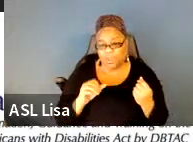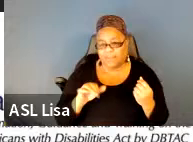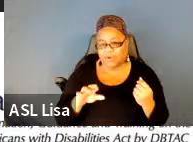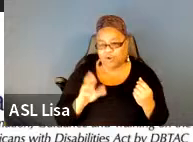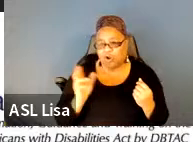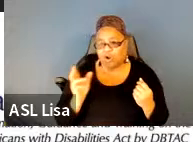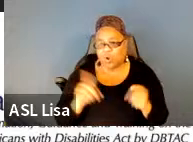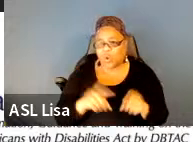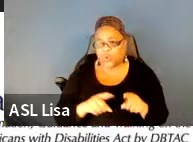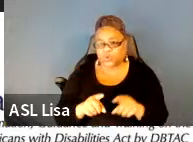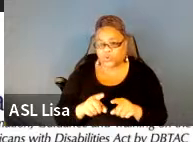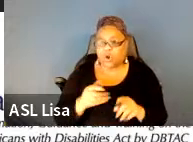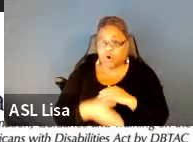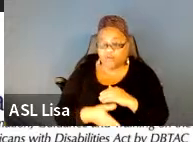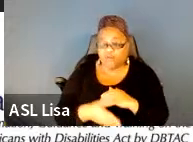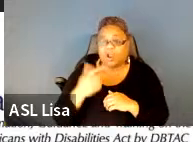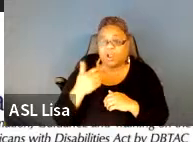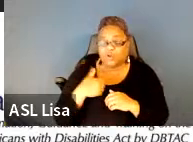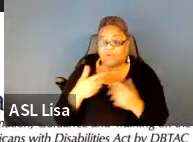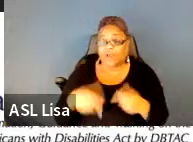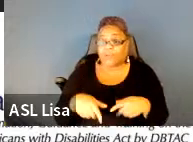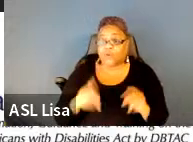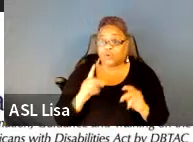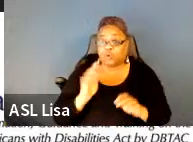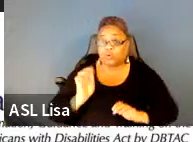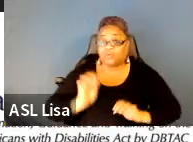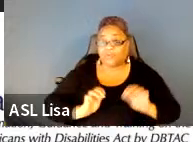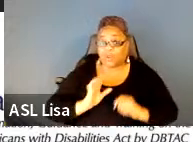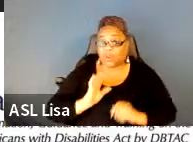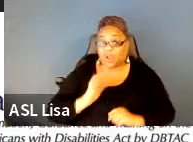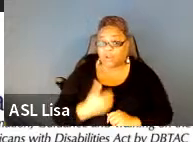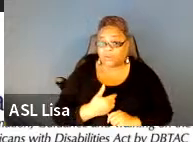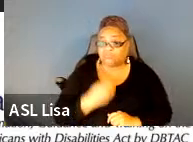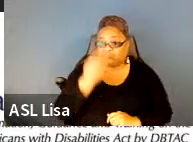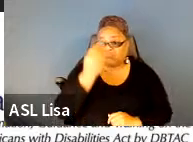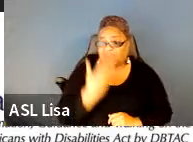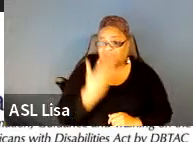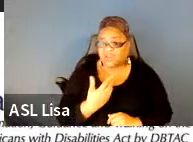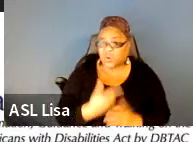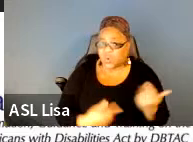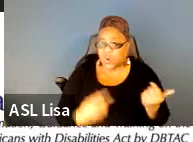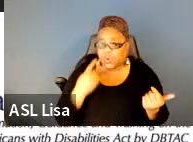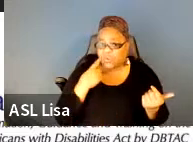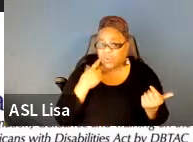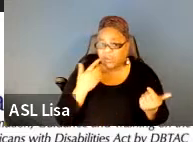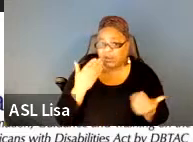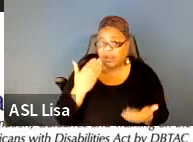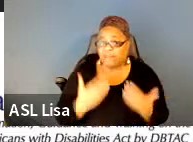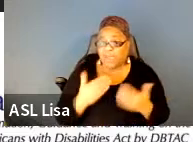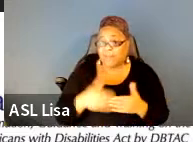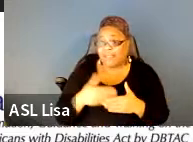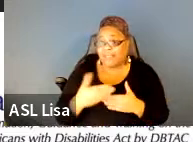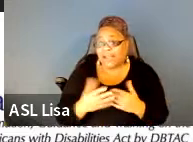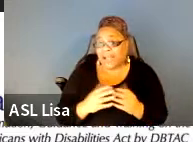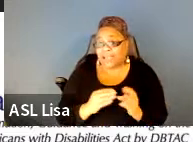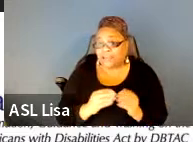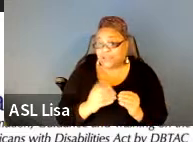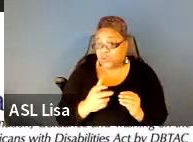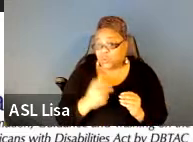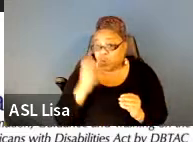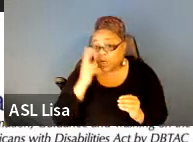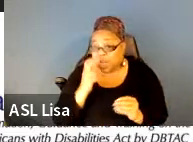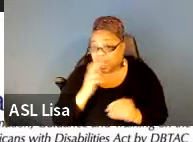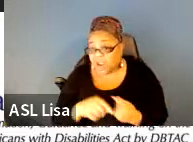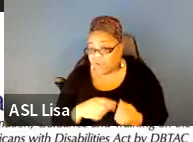opportunity to give us an evaluation. Tell us what you think. Tell us what maybe the next session that you'd like to hear about